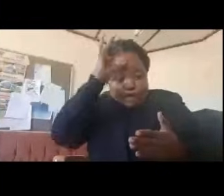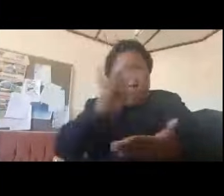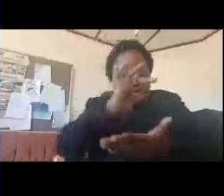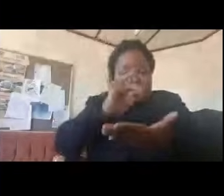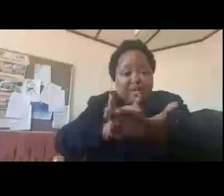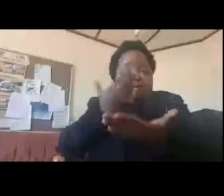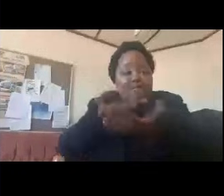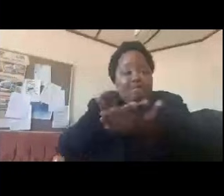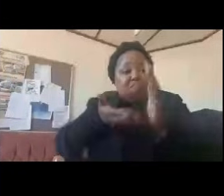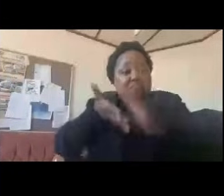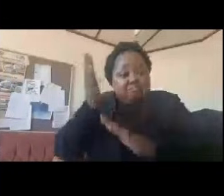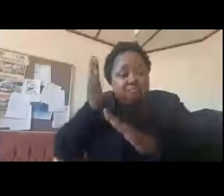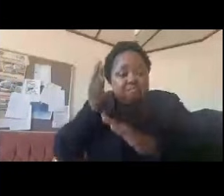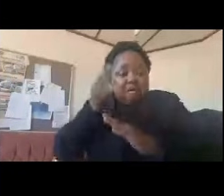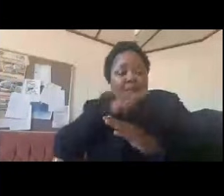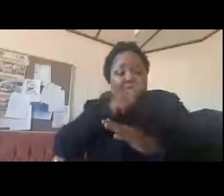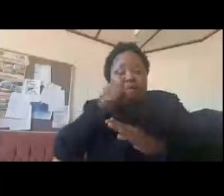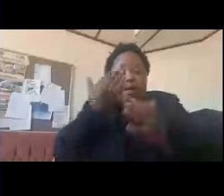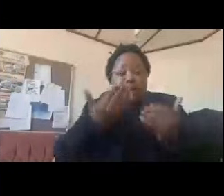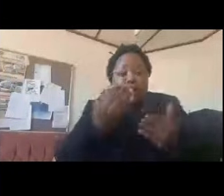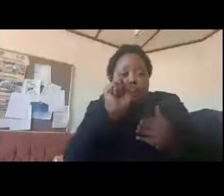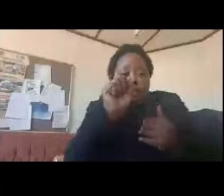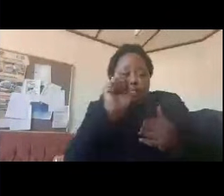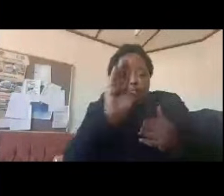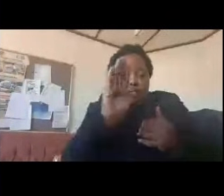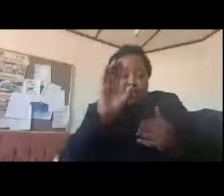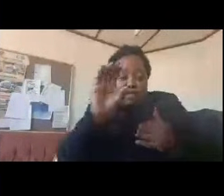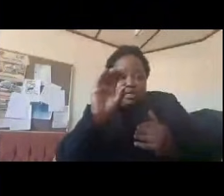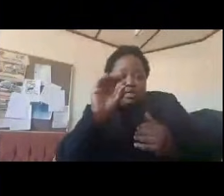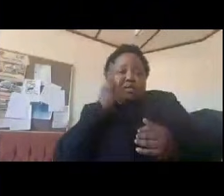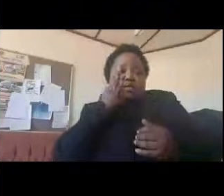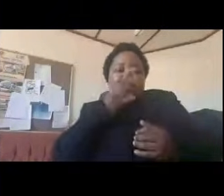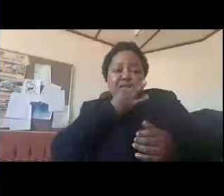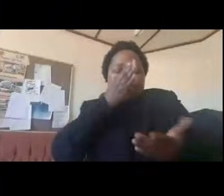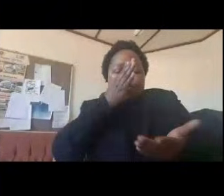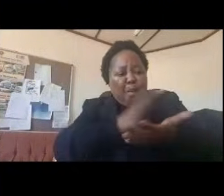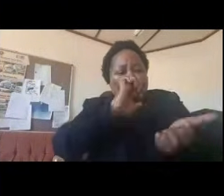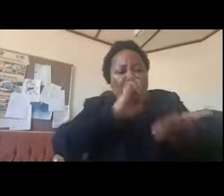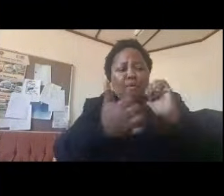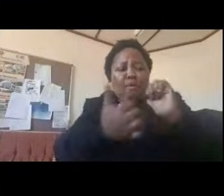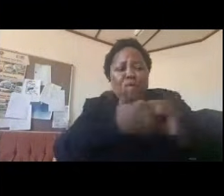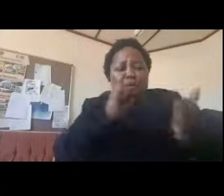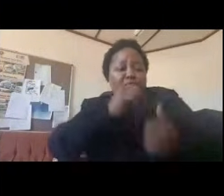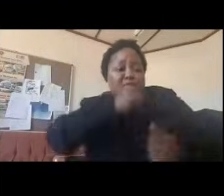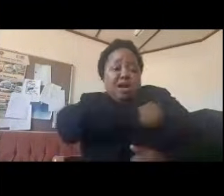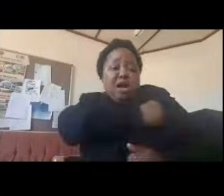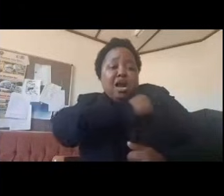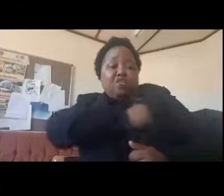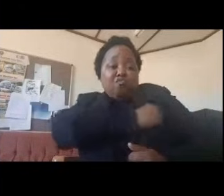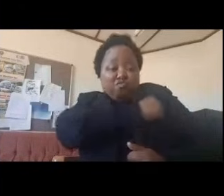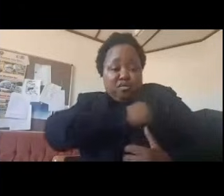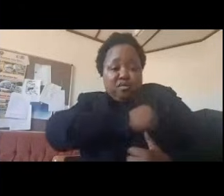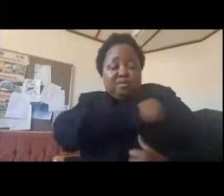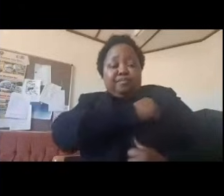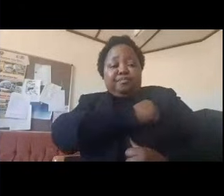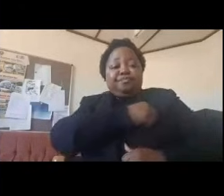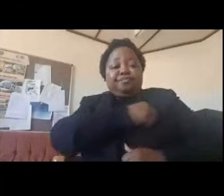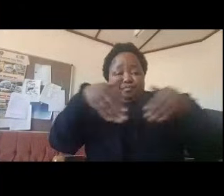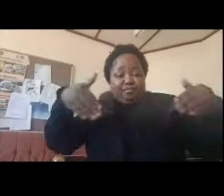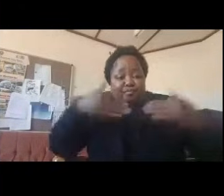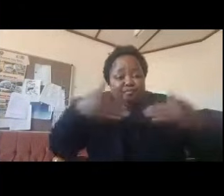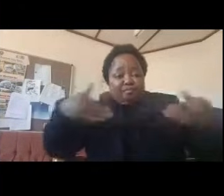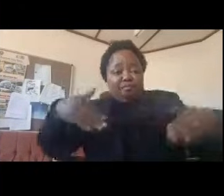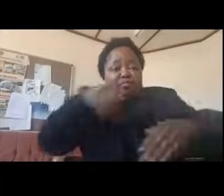goes deeper. The real barrier attitude. Many people, even when meeting once, look